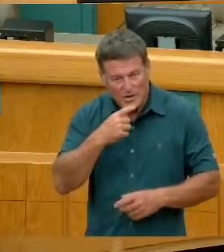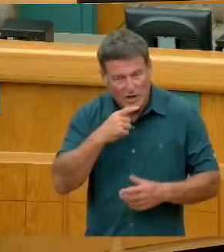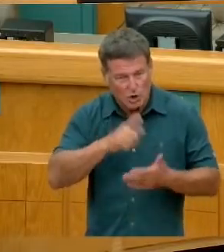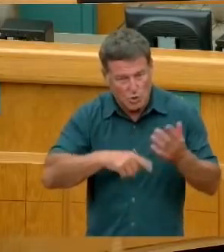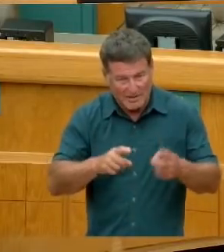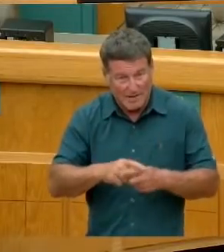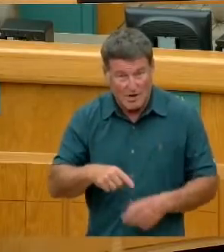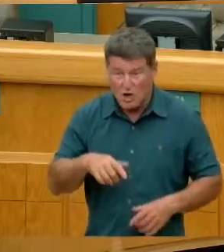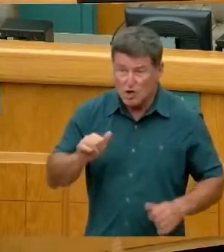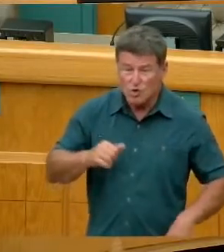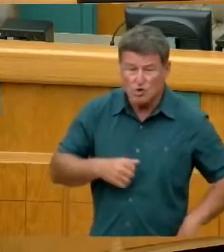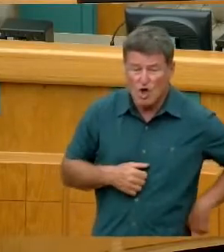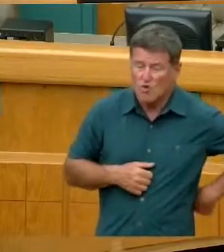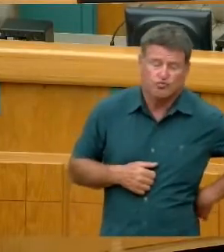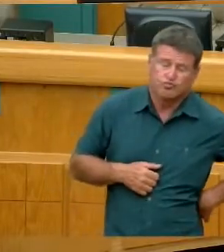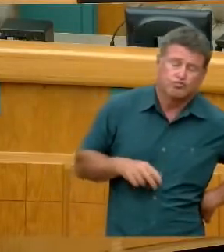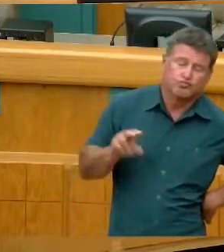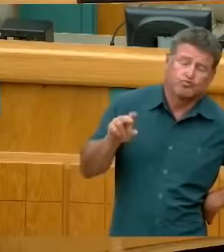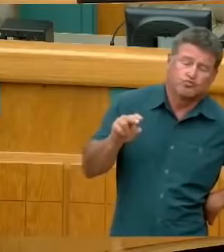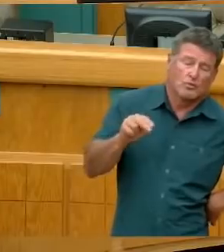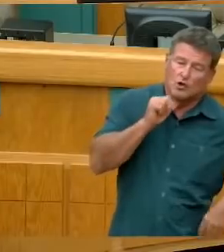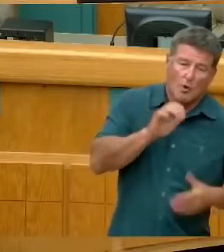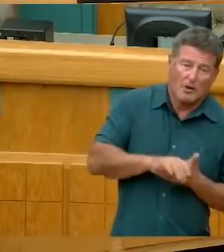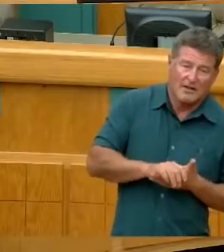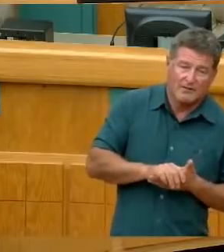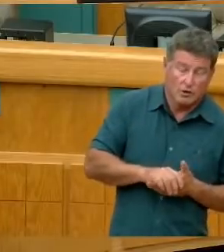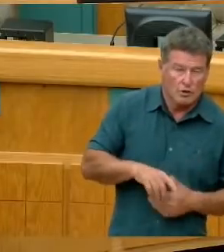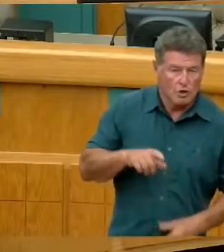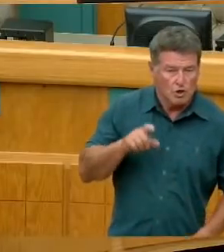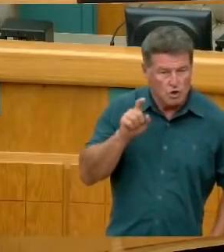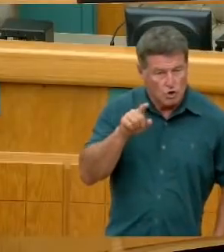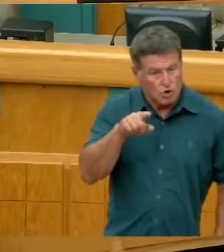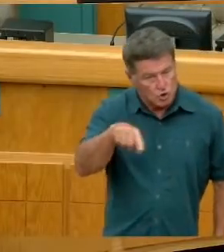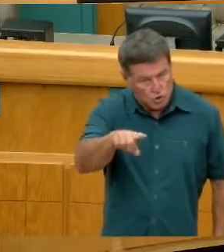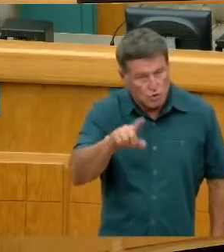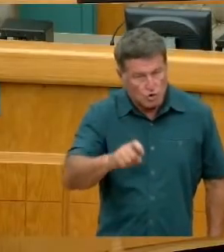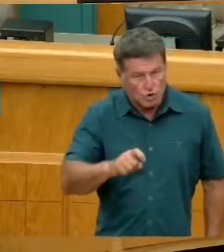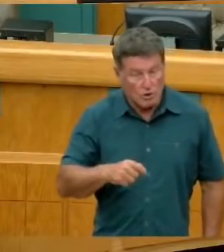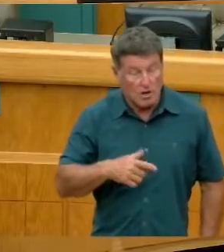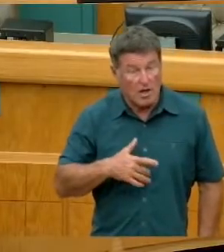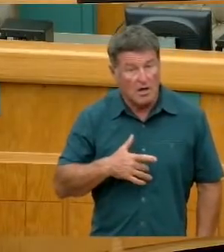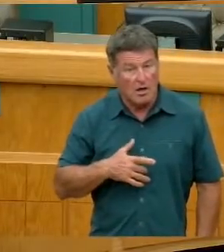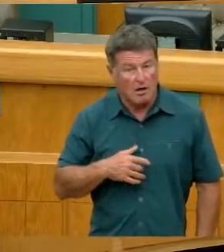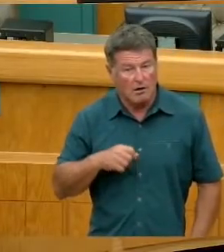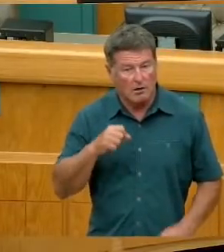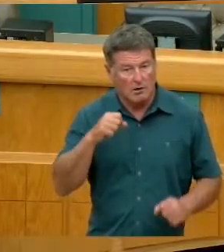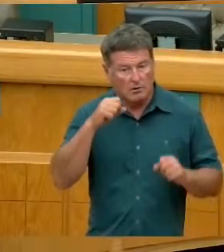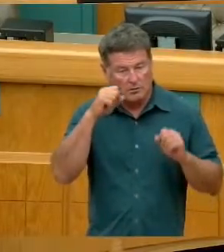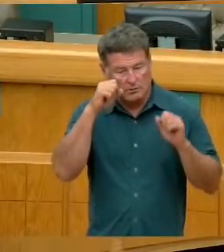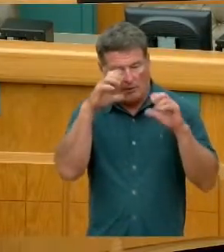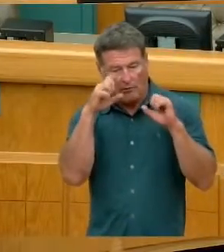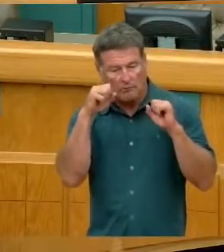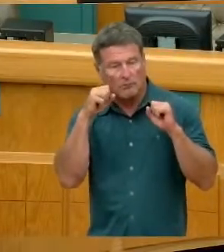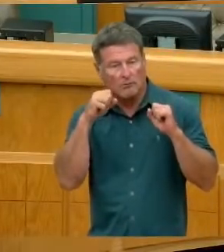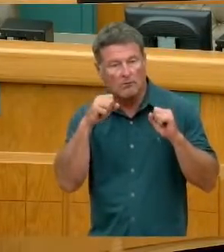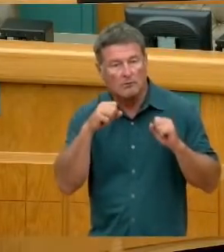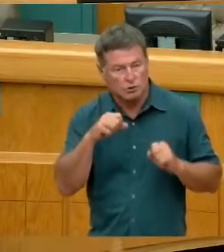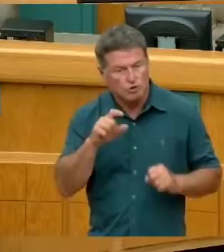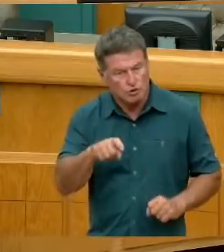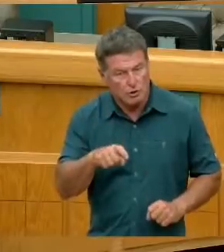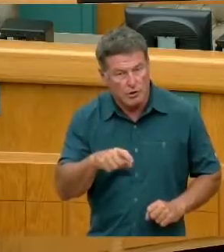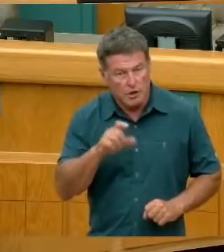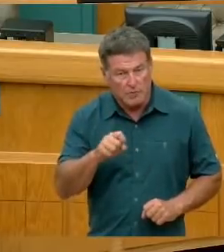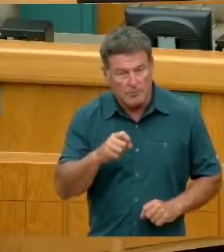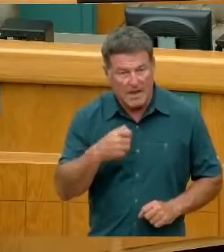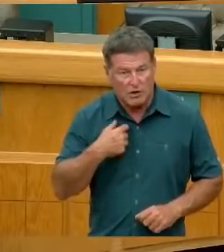o'clock press briefing, that alone should shock you. It should take you back. It should make